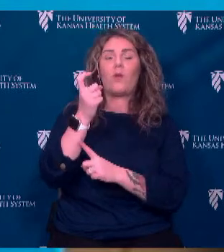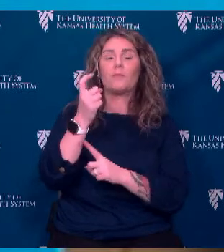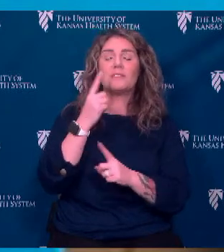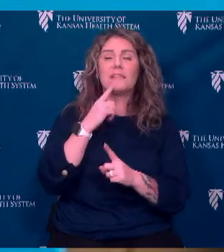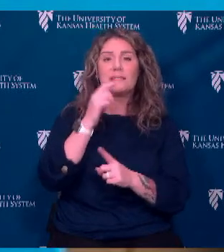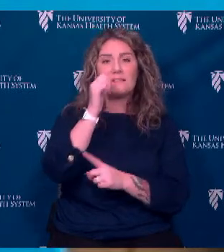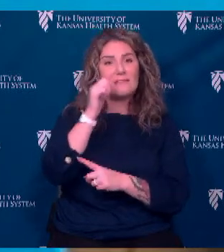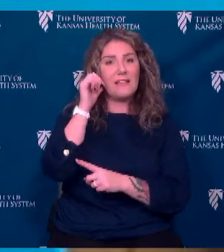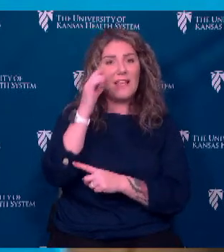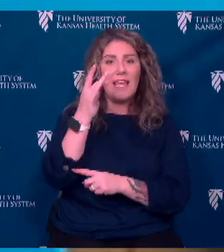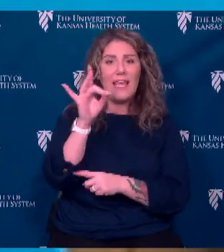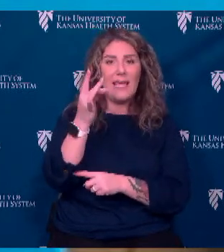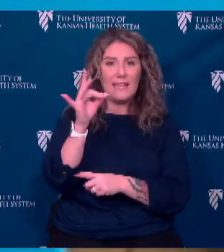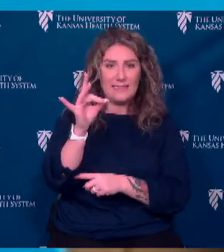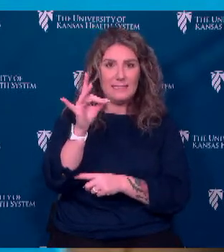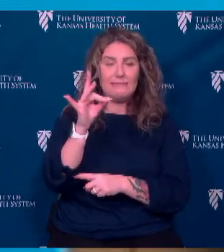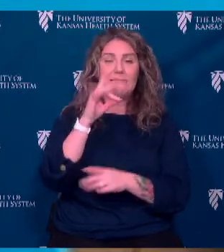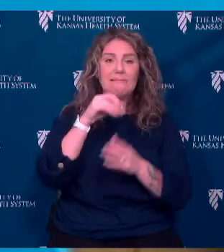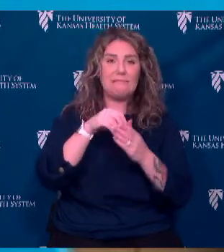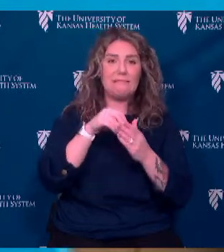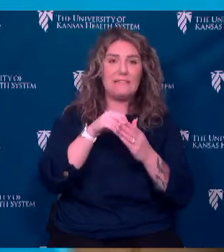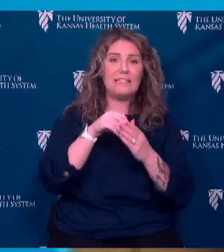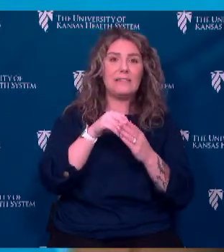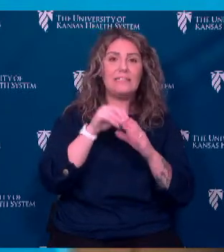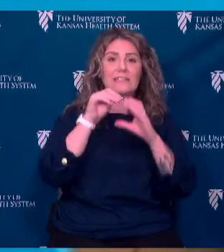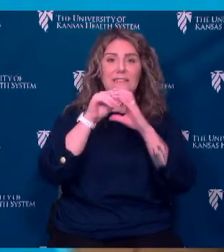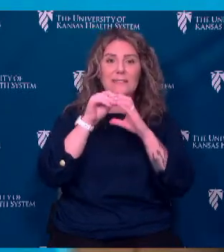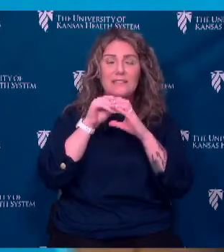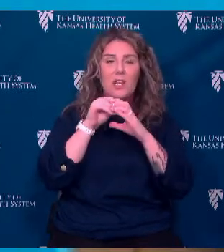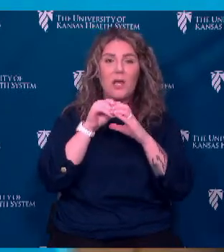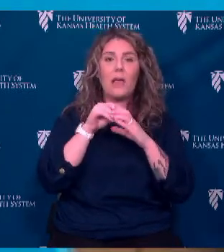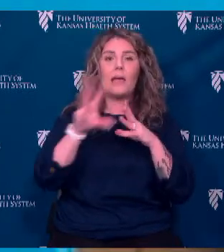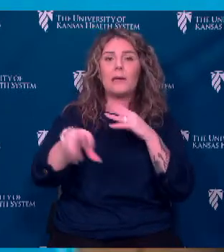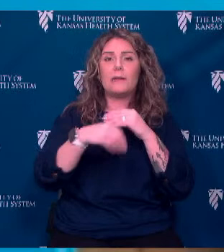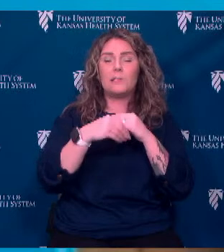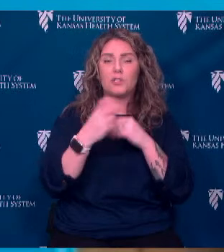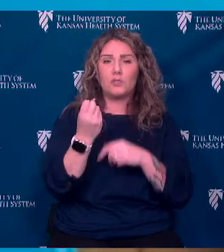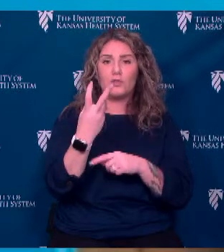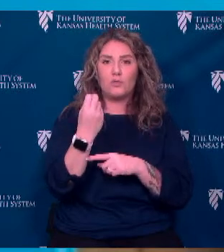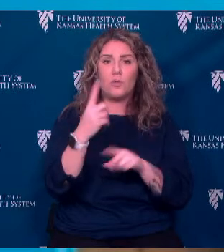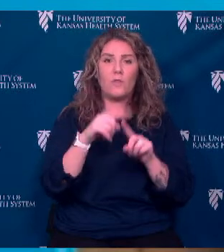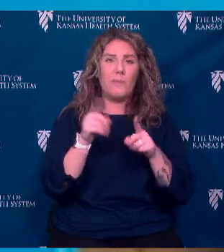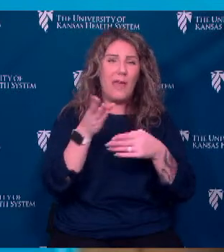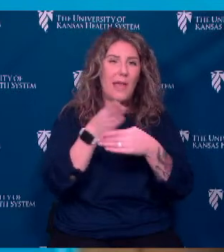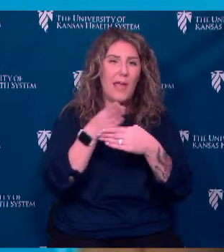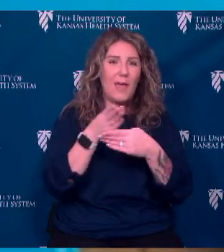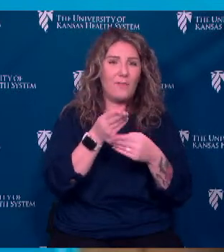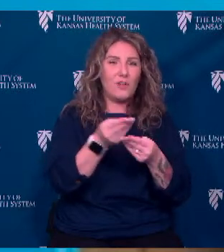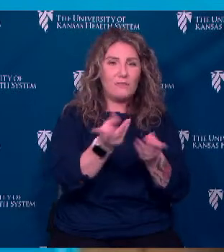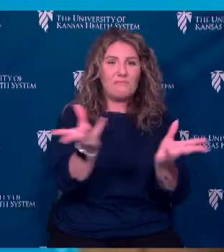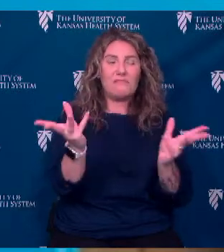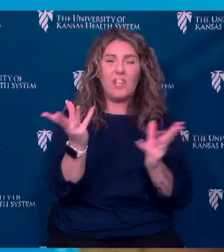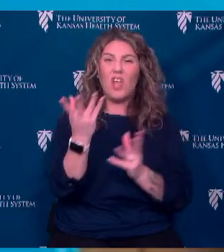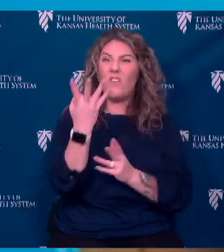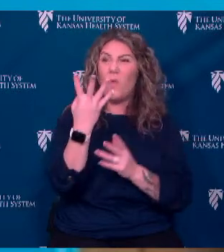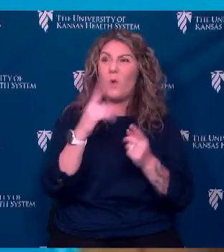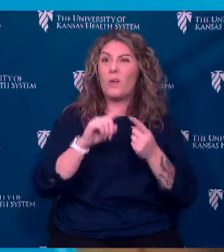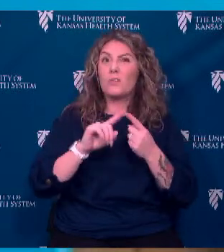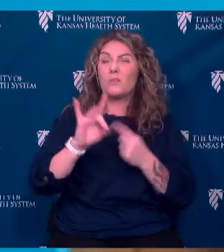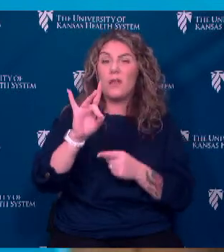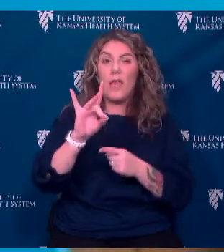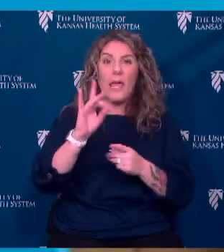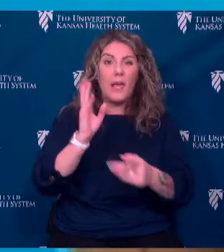doses of the sotrovimab in stock, and today we have received another 12. But on average, we're giving out 4 to 8 infusions a day of that.